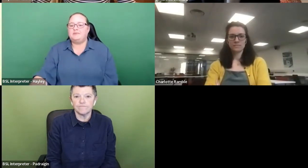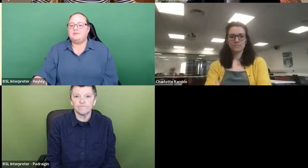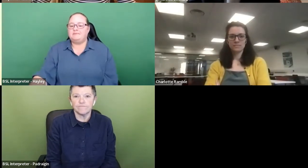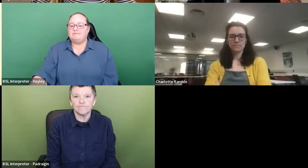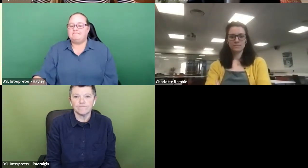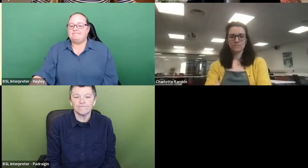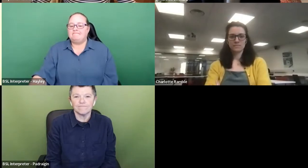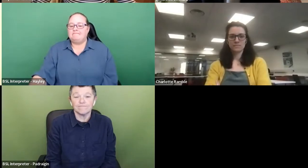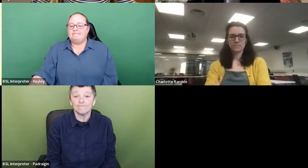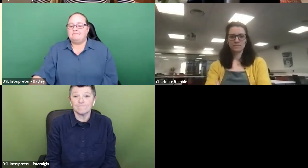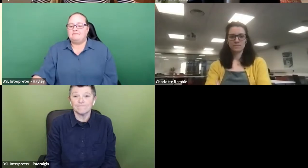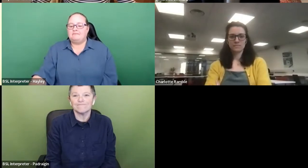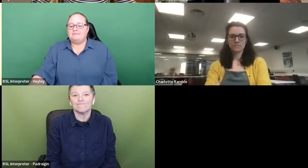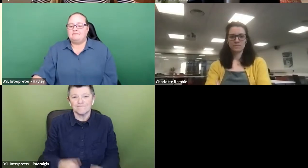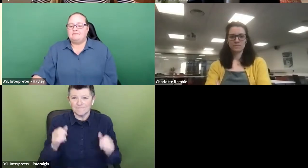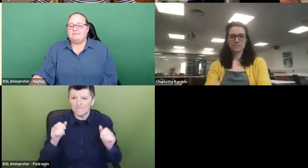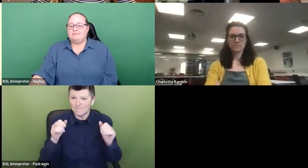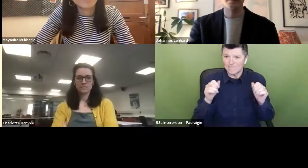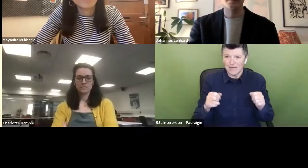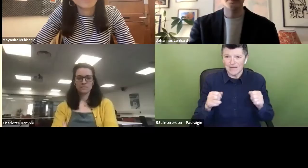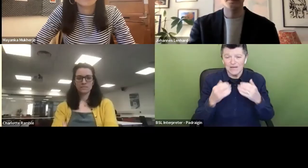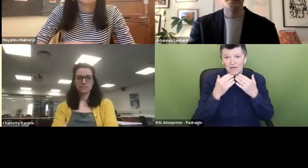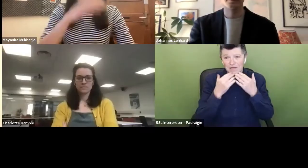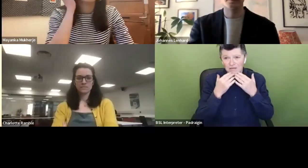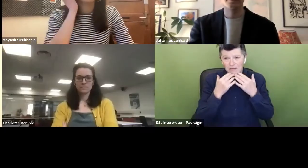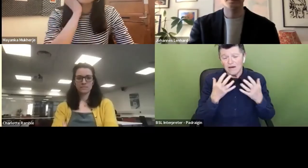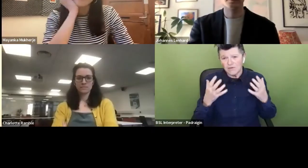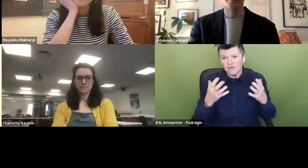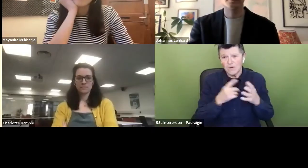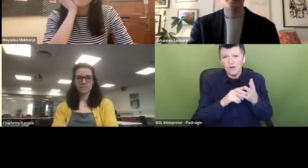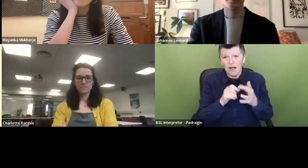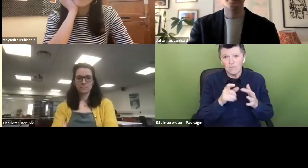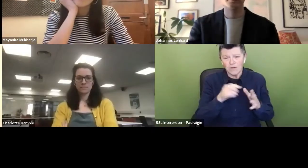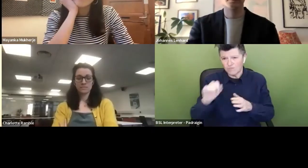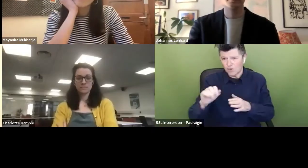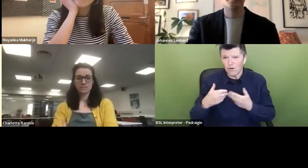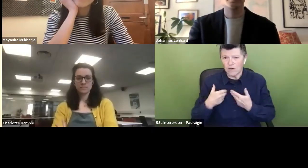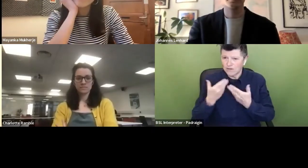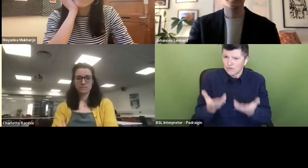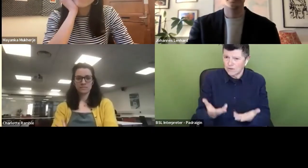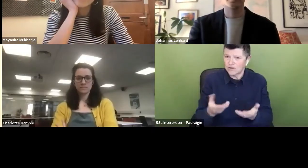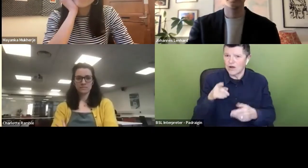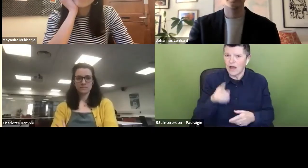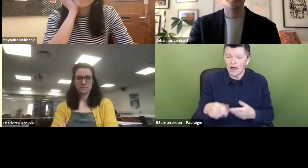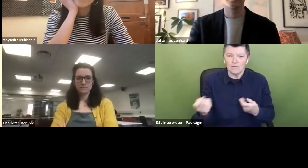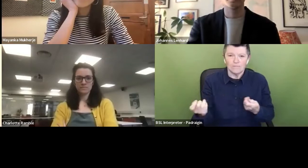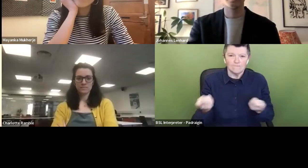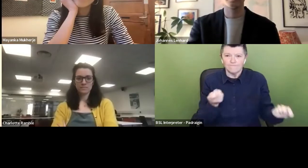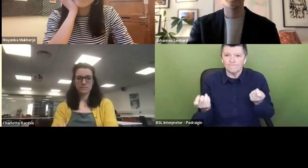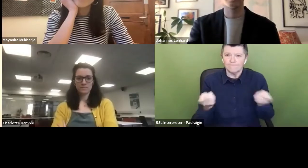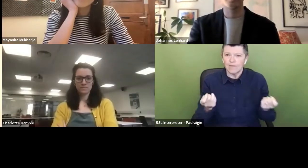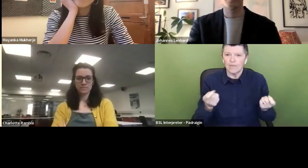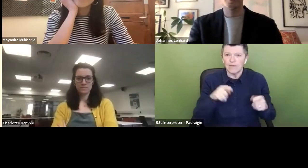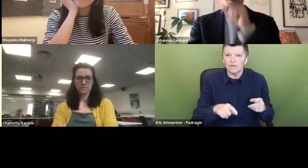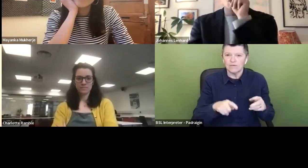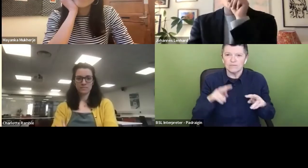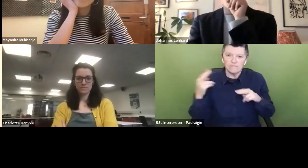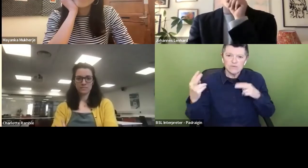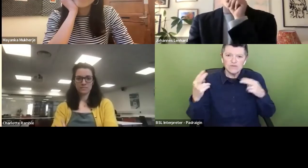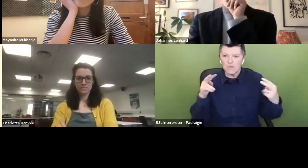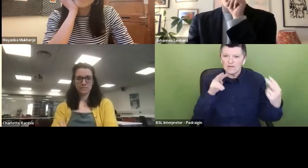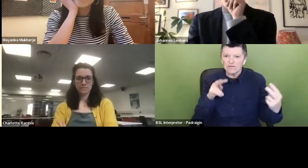Yes, thank you so much, Alpa, for this, your introduction, and for curating this array of perspectives. And also thank